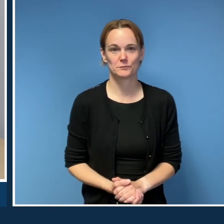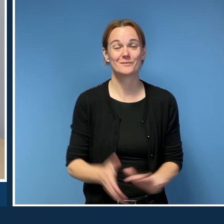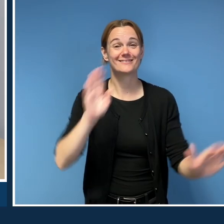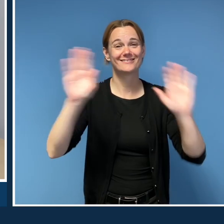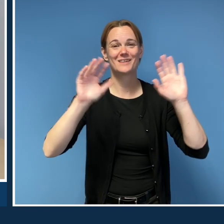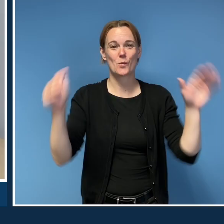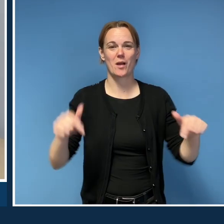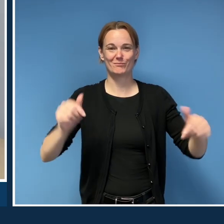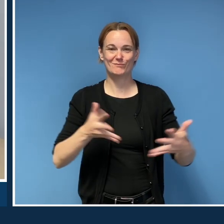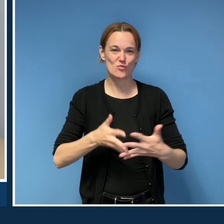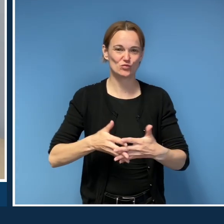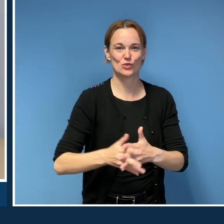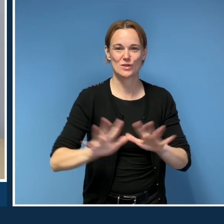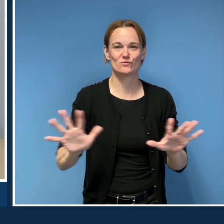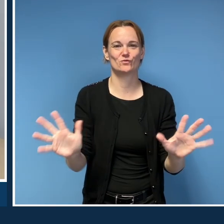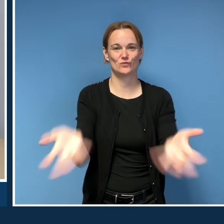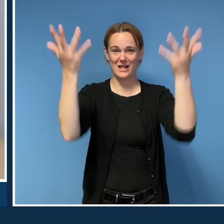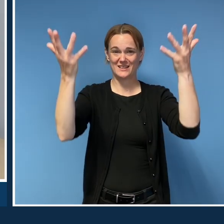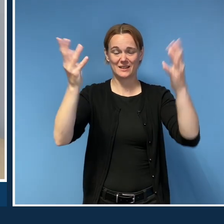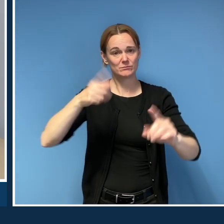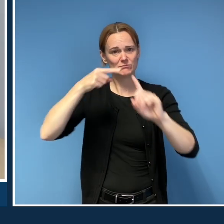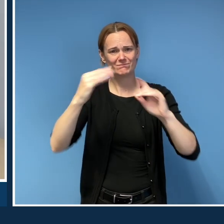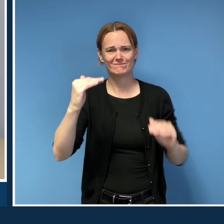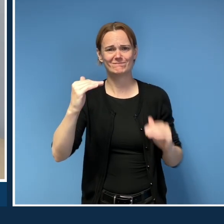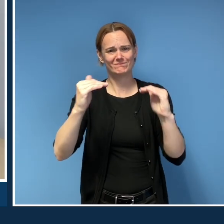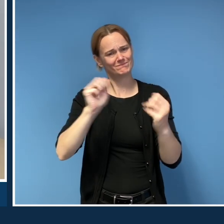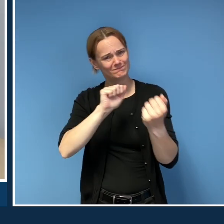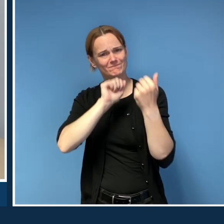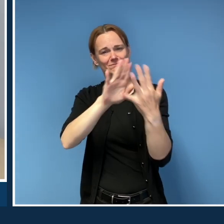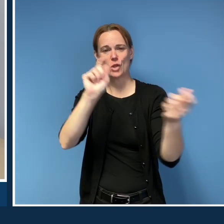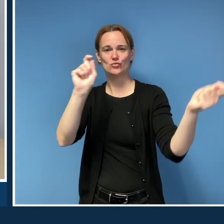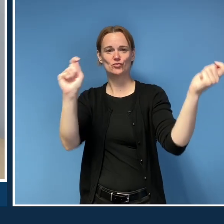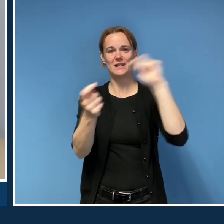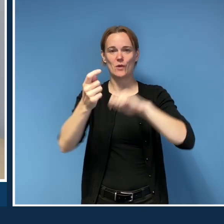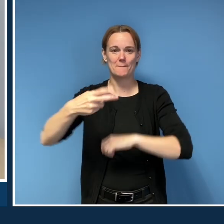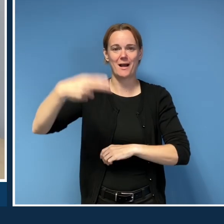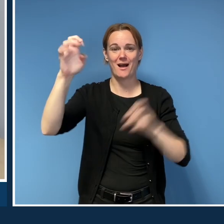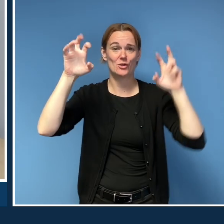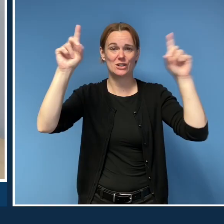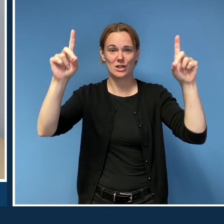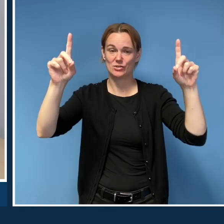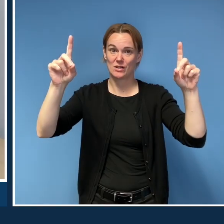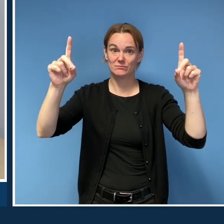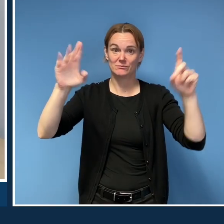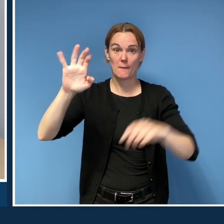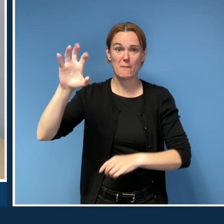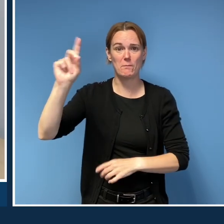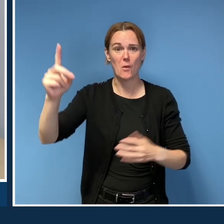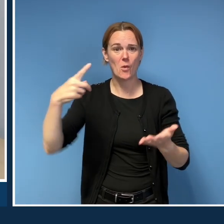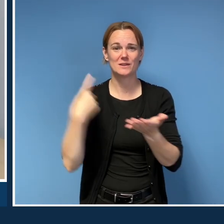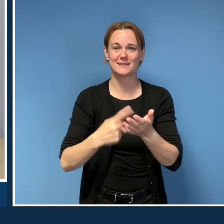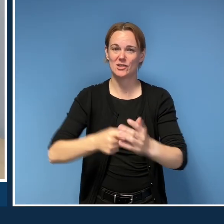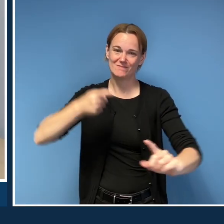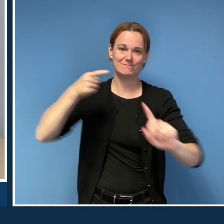Welcome to Rooted and Rising, addressing inequities and transforming higher ed. Bold conversations for change. In this